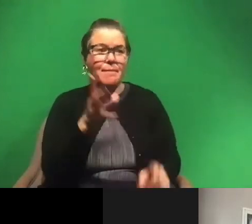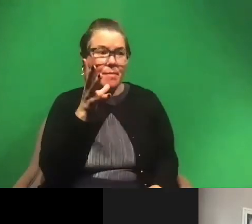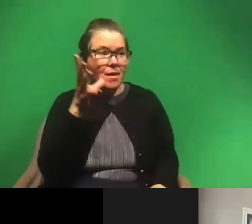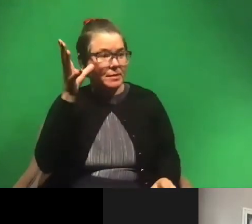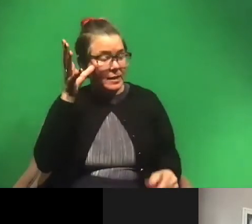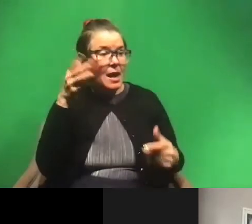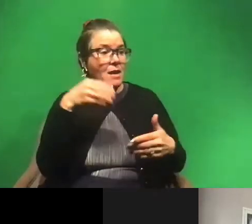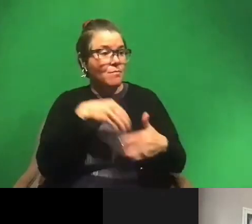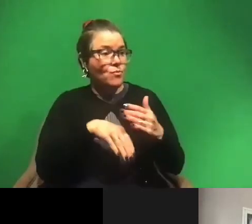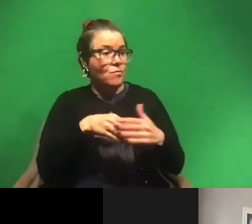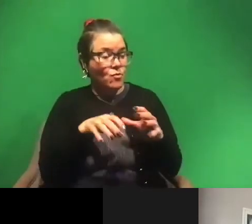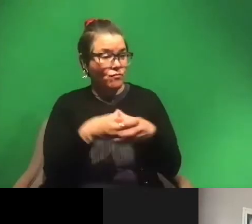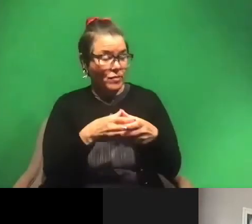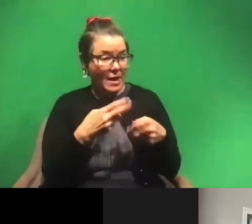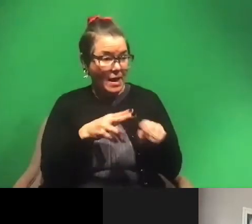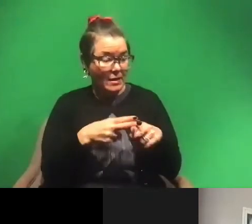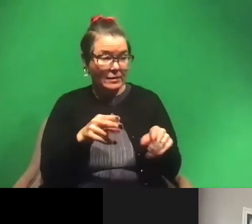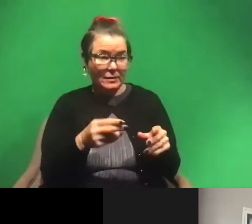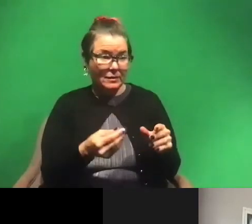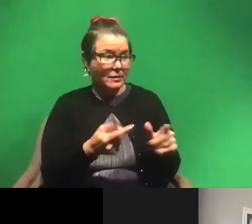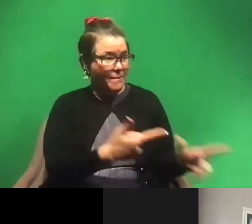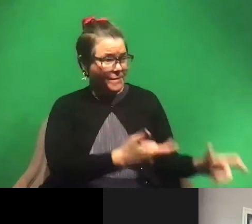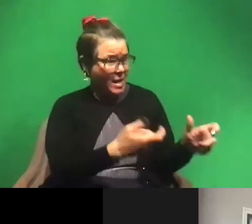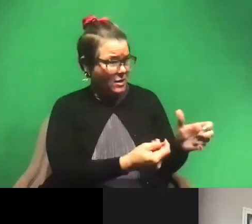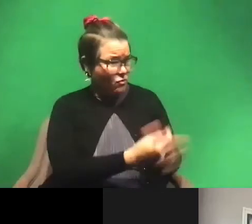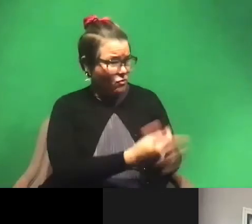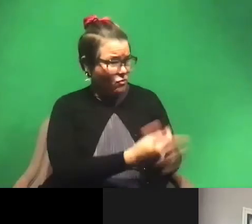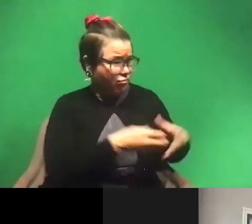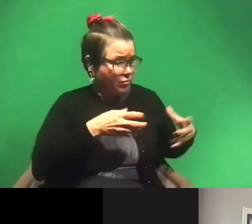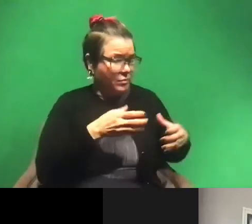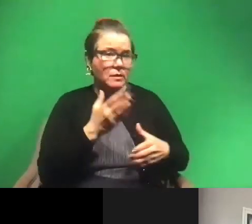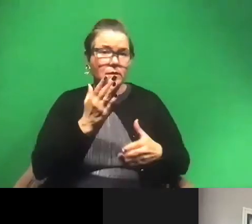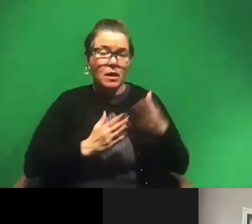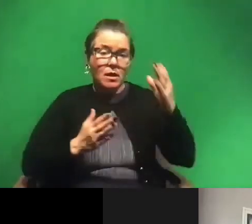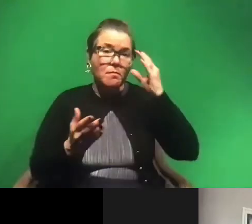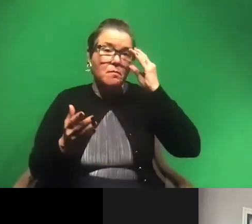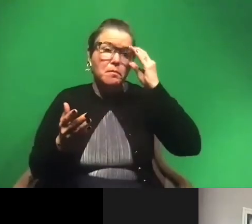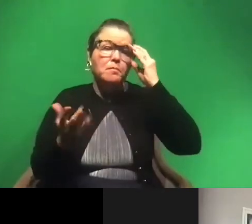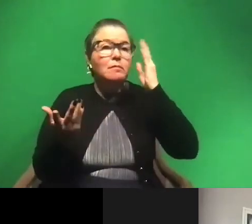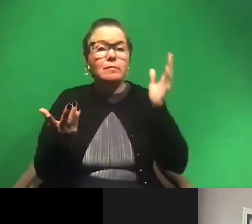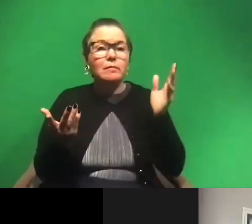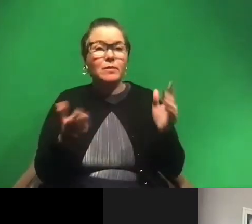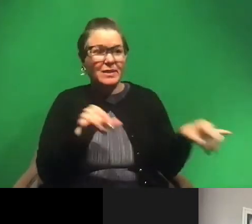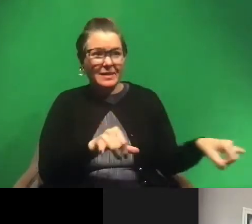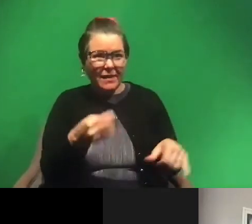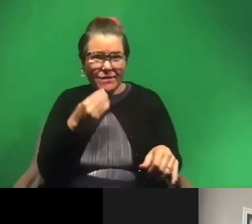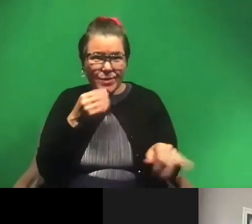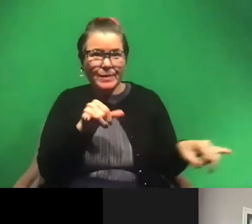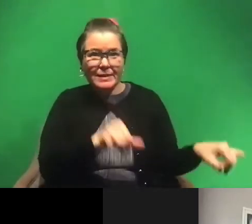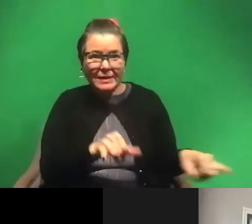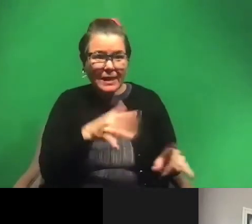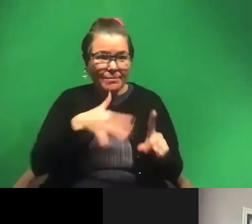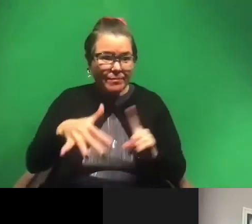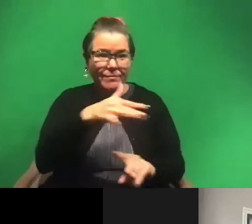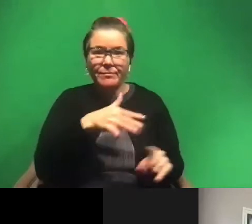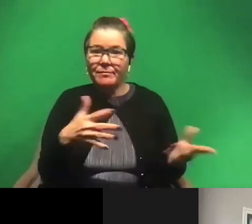like clutch of eggs. Some grow so fast and some are just like they were given all the same food, given all the same opportunities in the same tank,